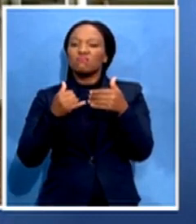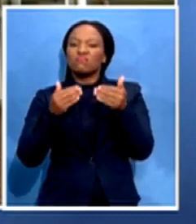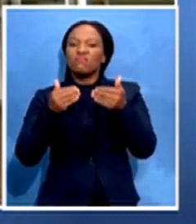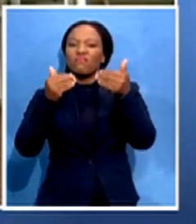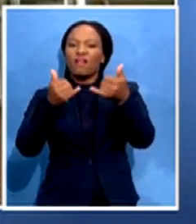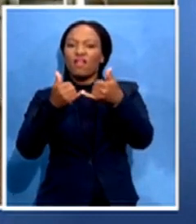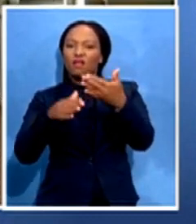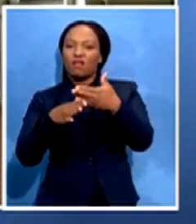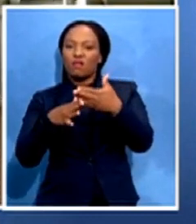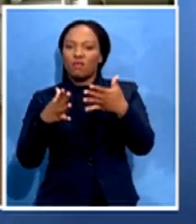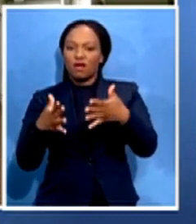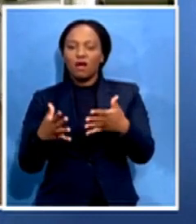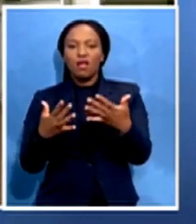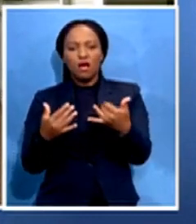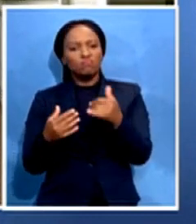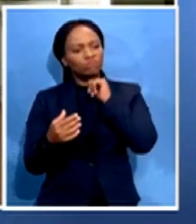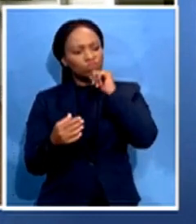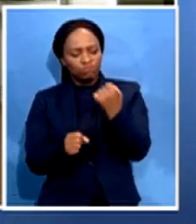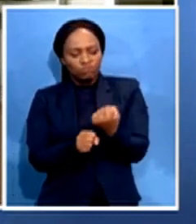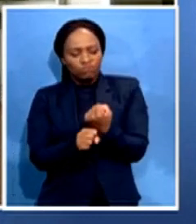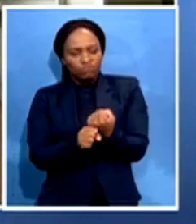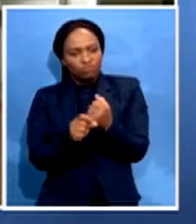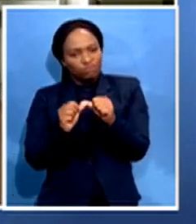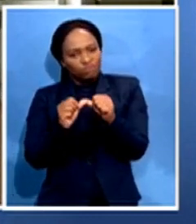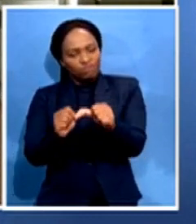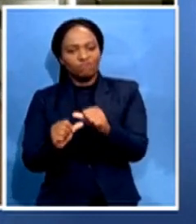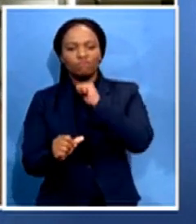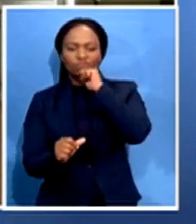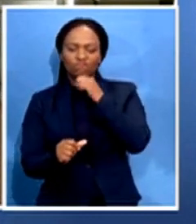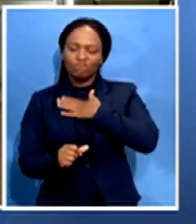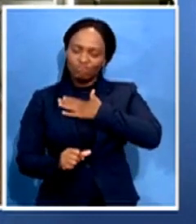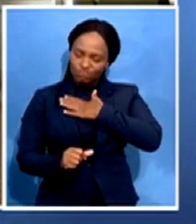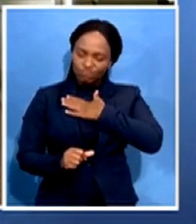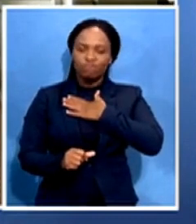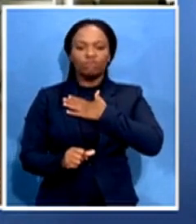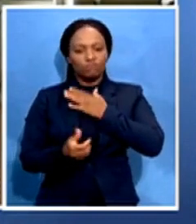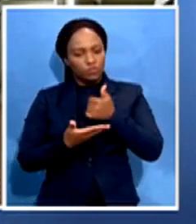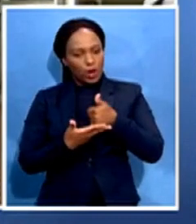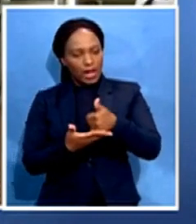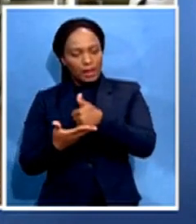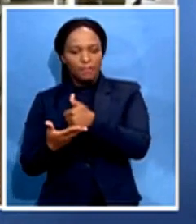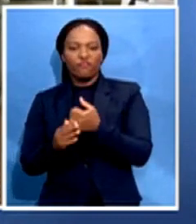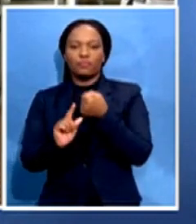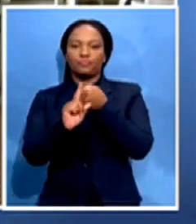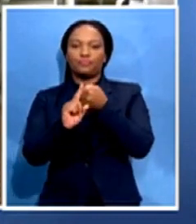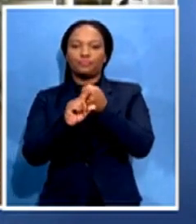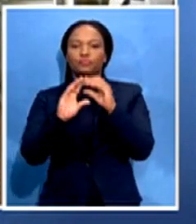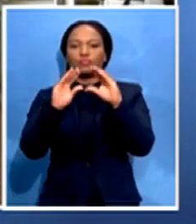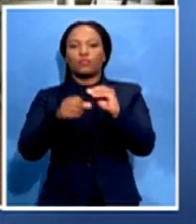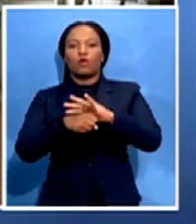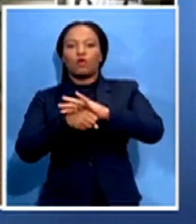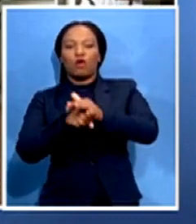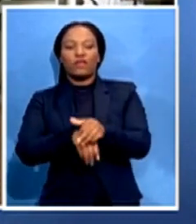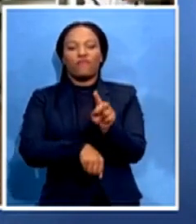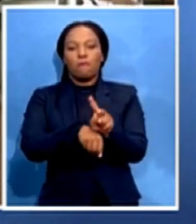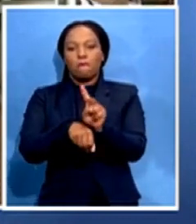wheel and still able and willing to assist in this fight against COVID-19. How are they feeling almost a year